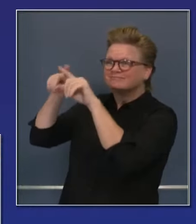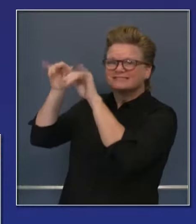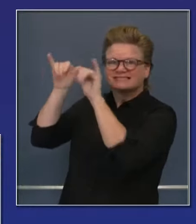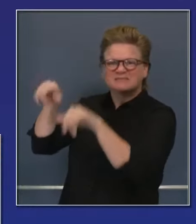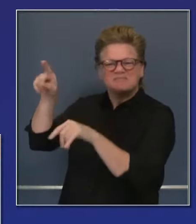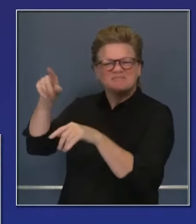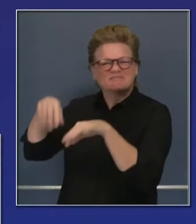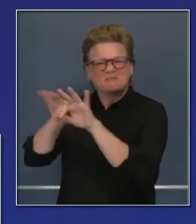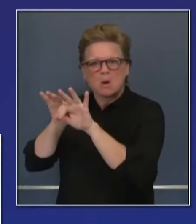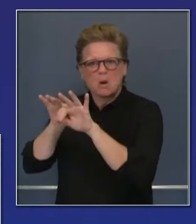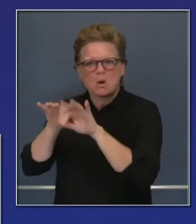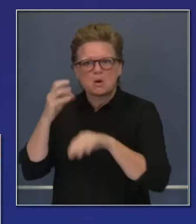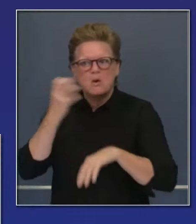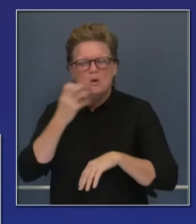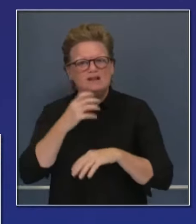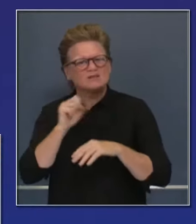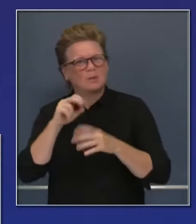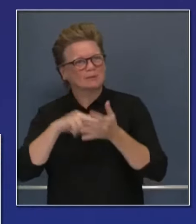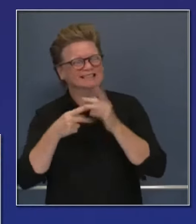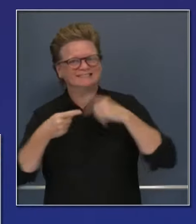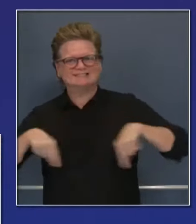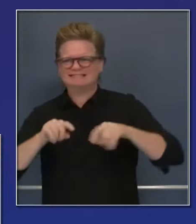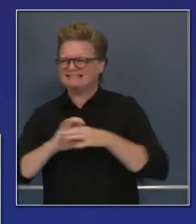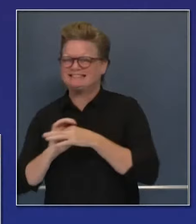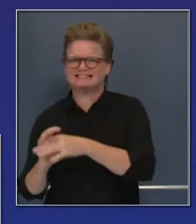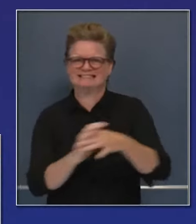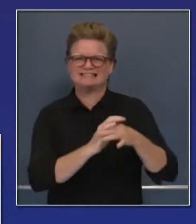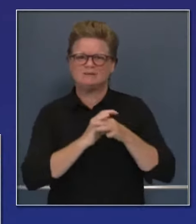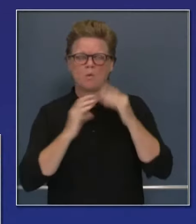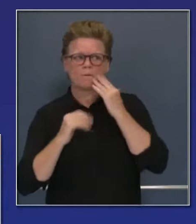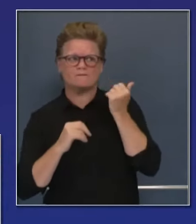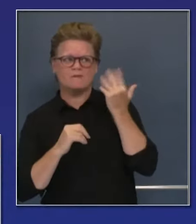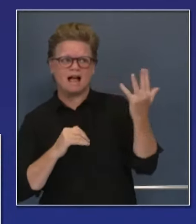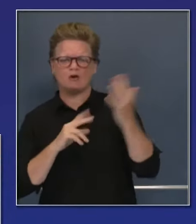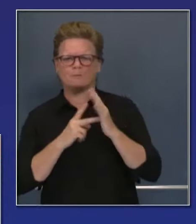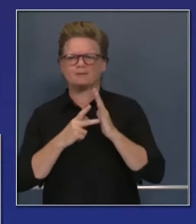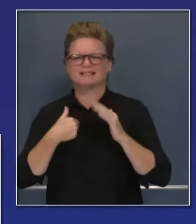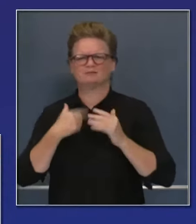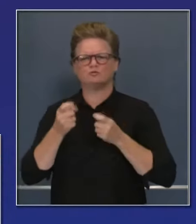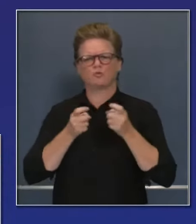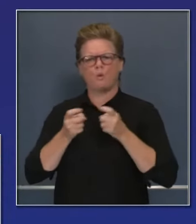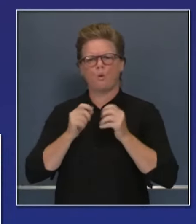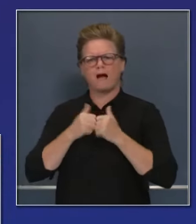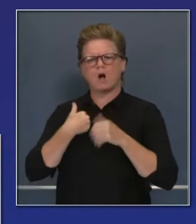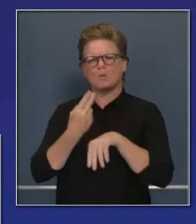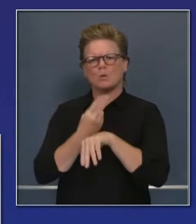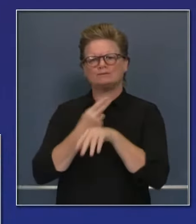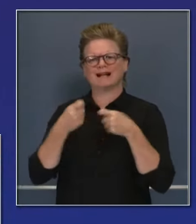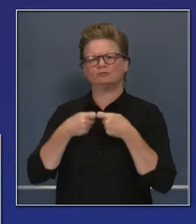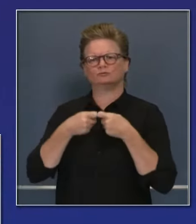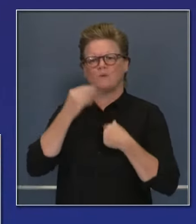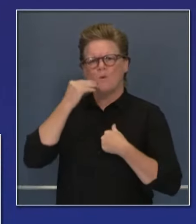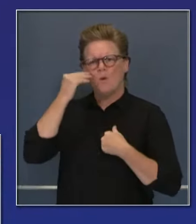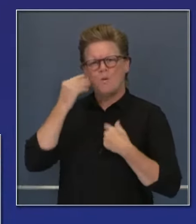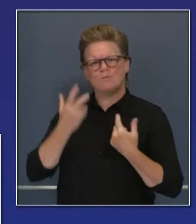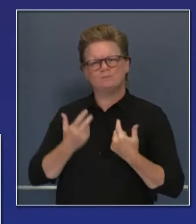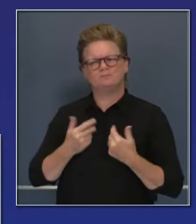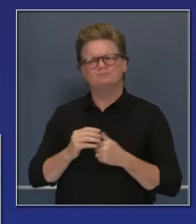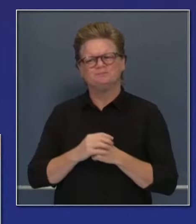is a challenging time, but we're up to this challenge, and we are committed and resolved not only to deal with this